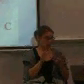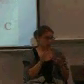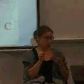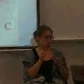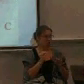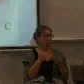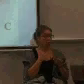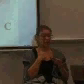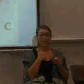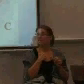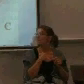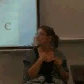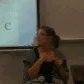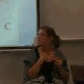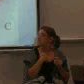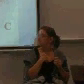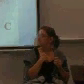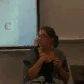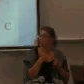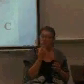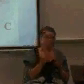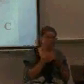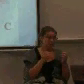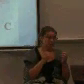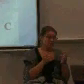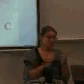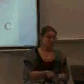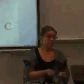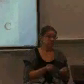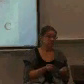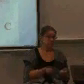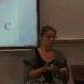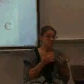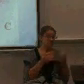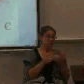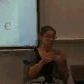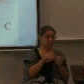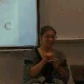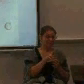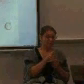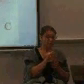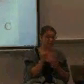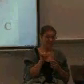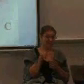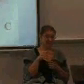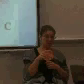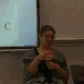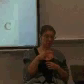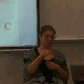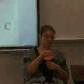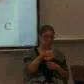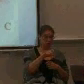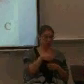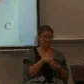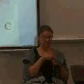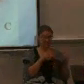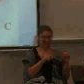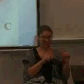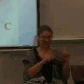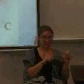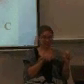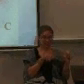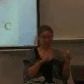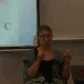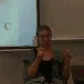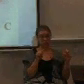So there's probably more numerous number of virus-like particles in a lake or in a stream than any